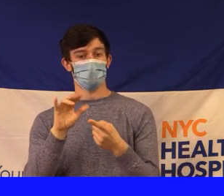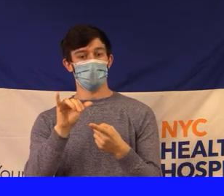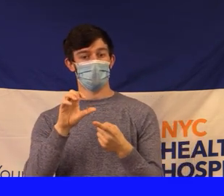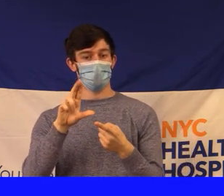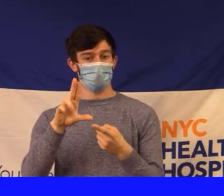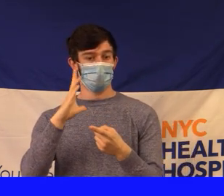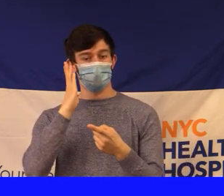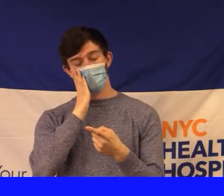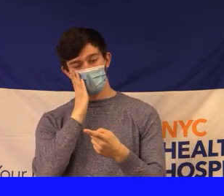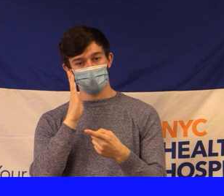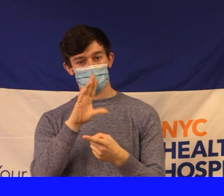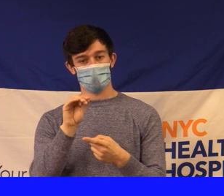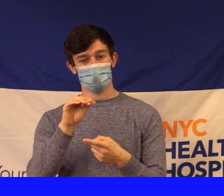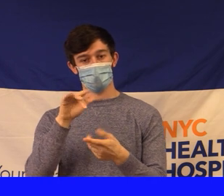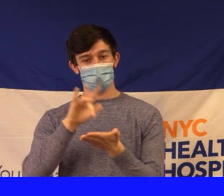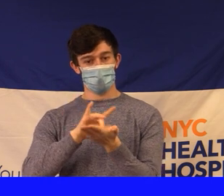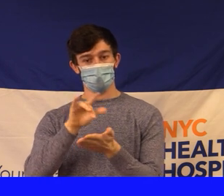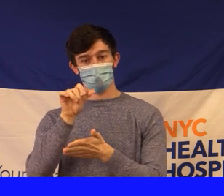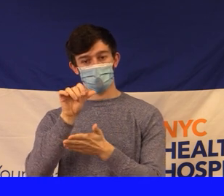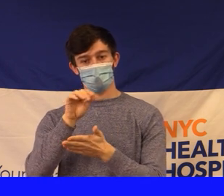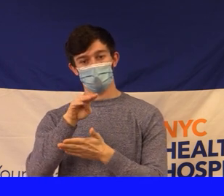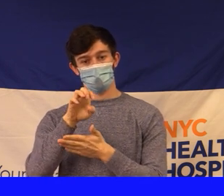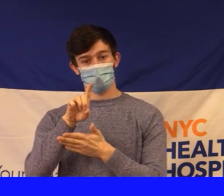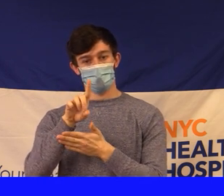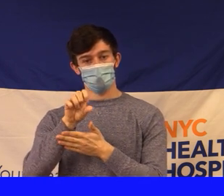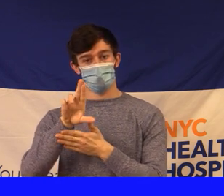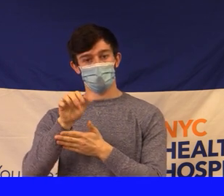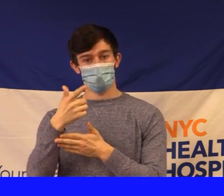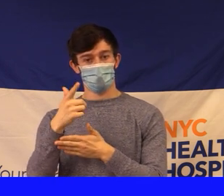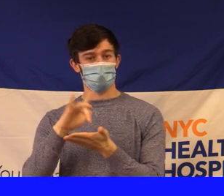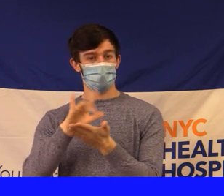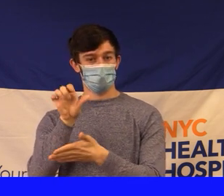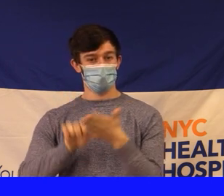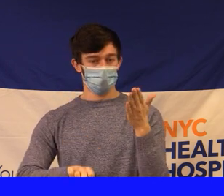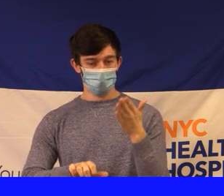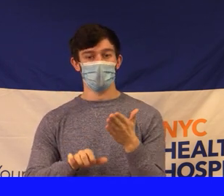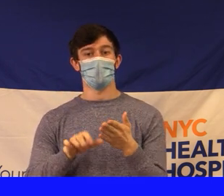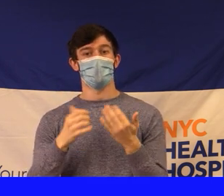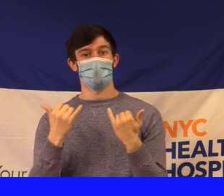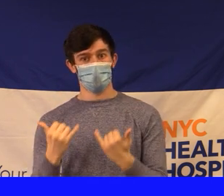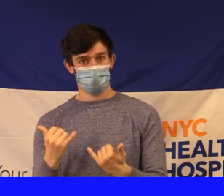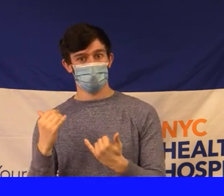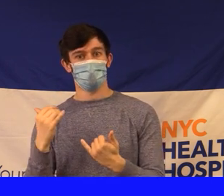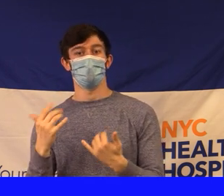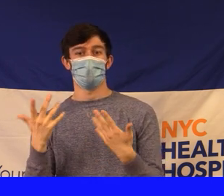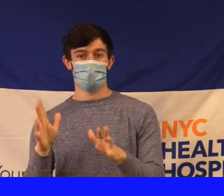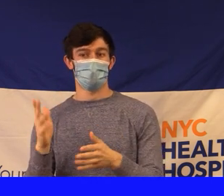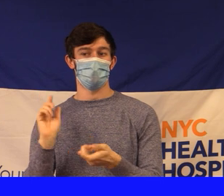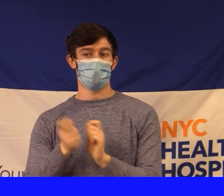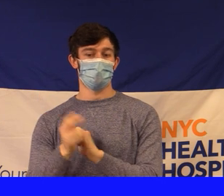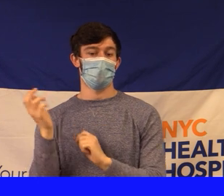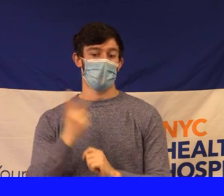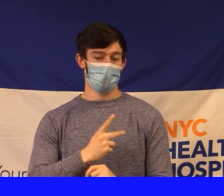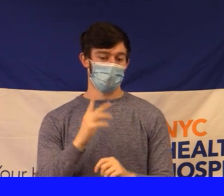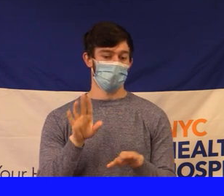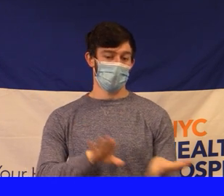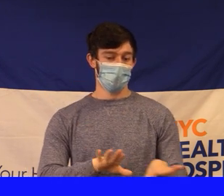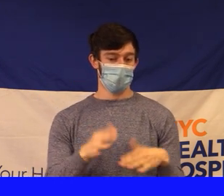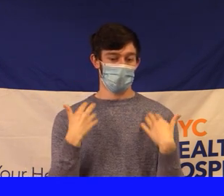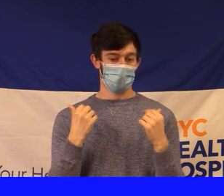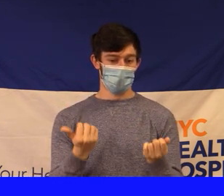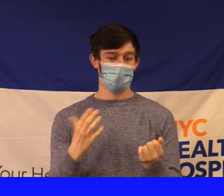ICU beds. Currently, all of those units have been referred back to behavioral health, and they are